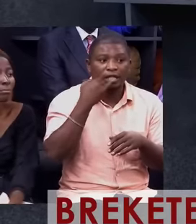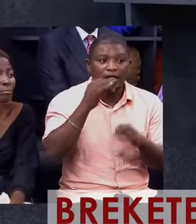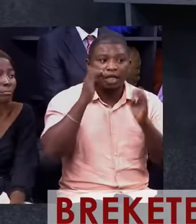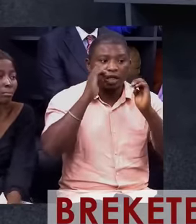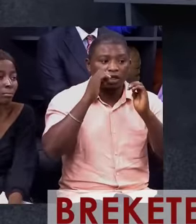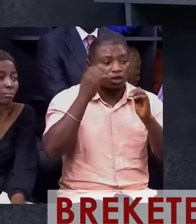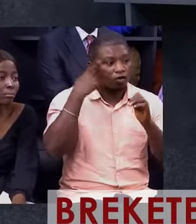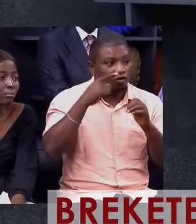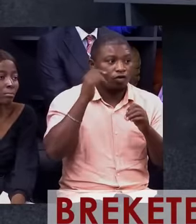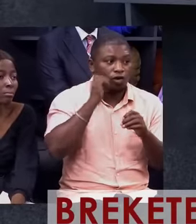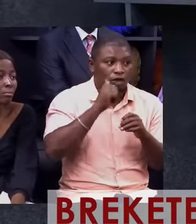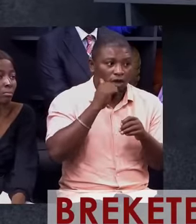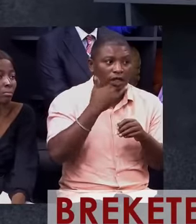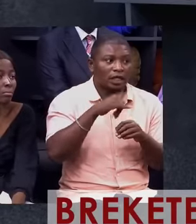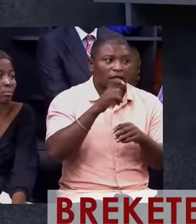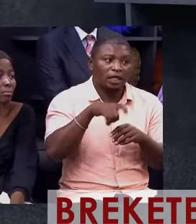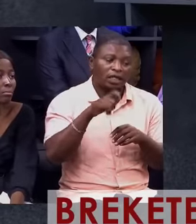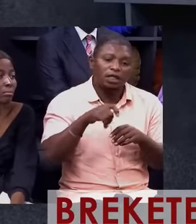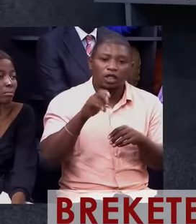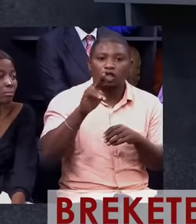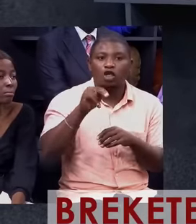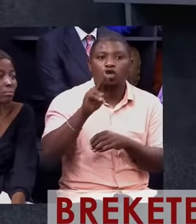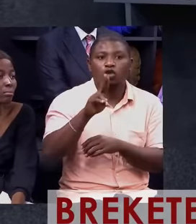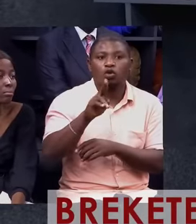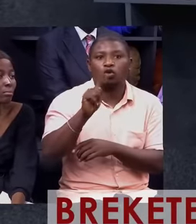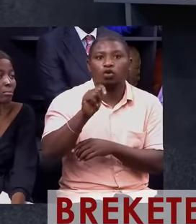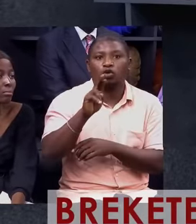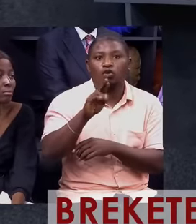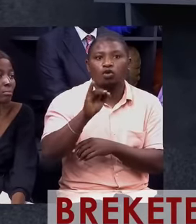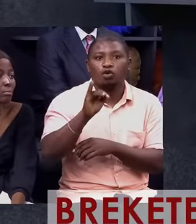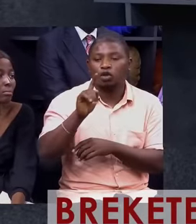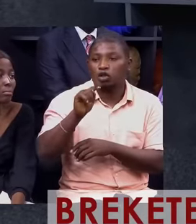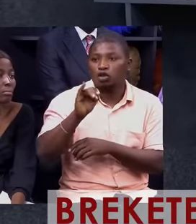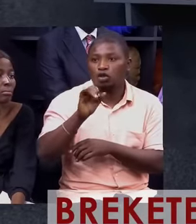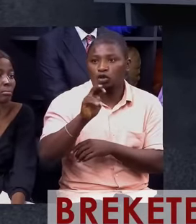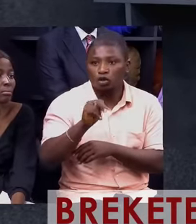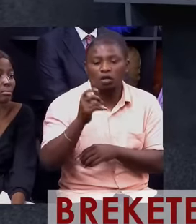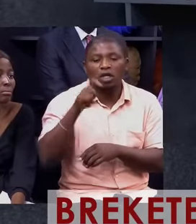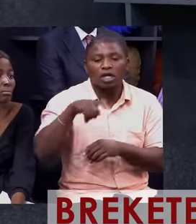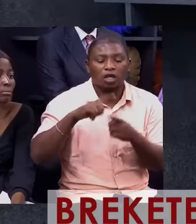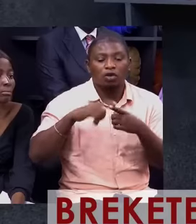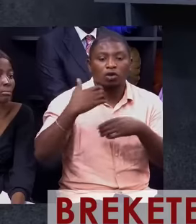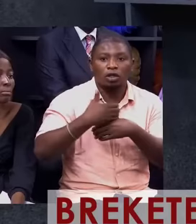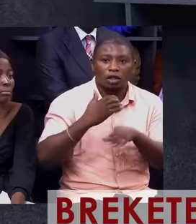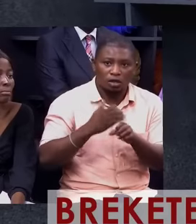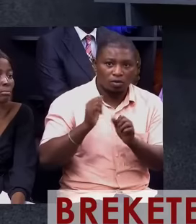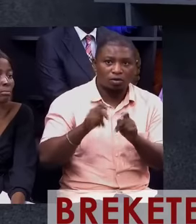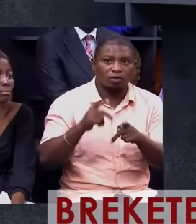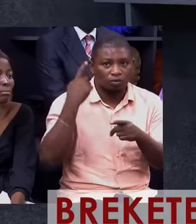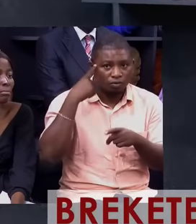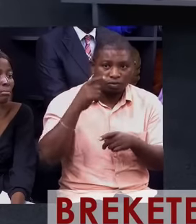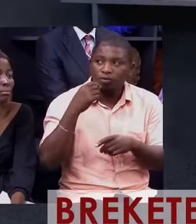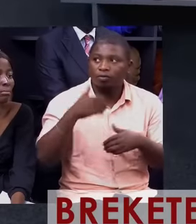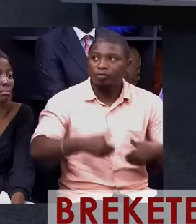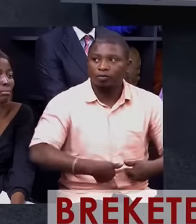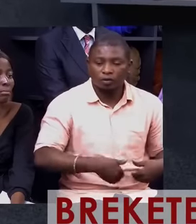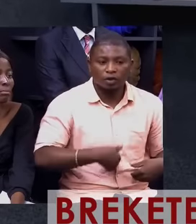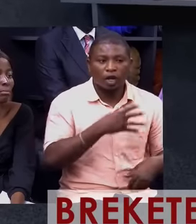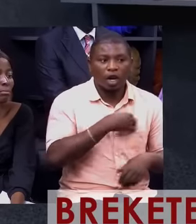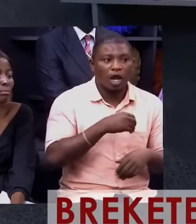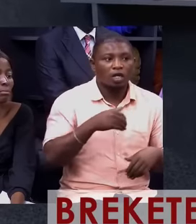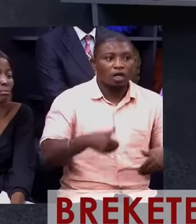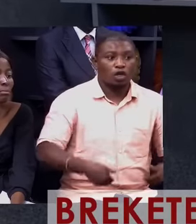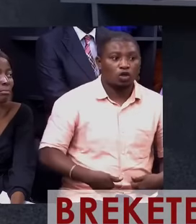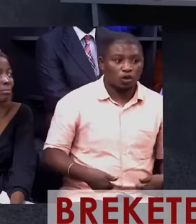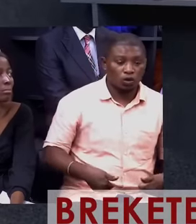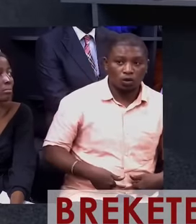girls they need nutrition they need to create opportunities for the Youth and then the youths in fact